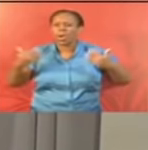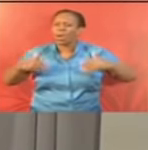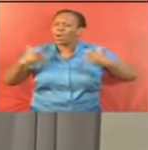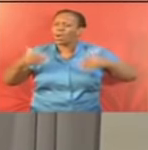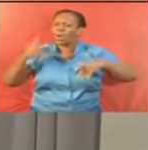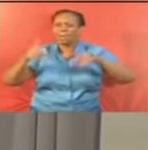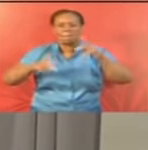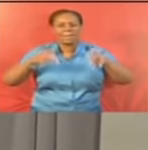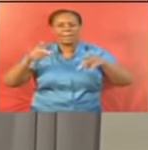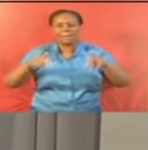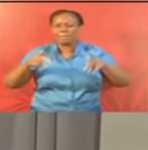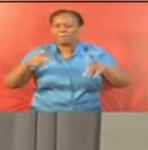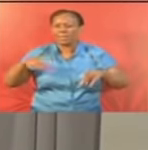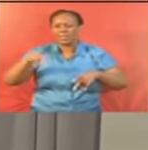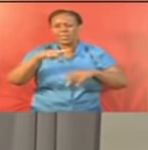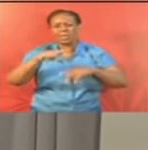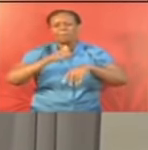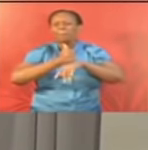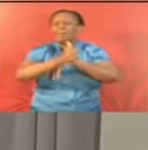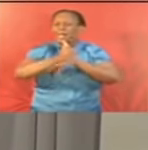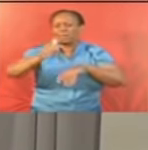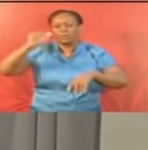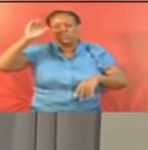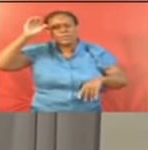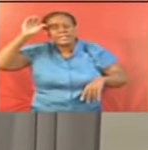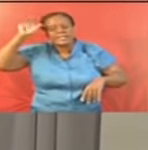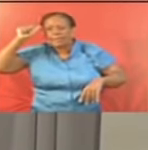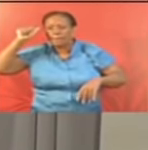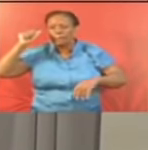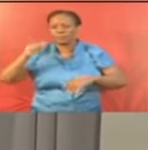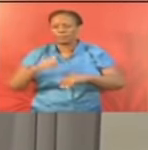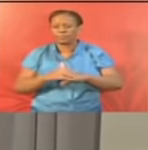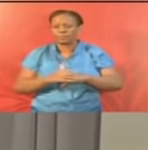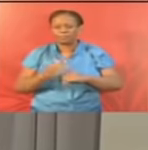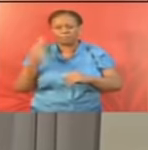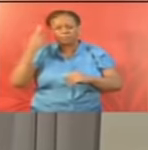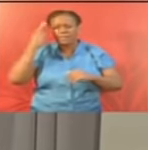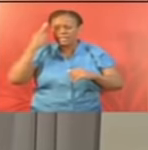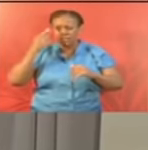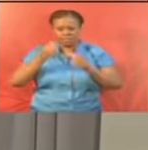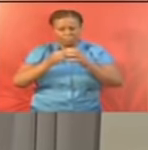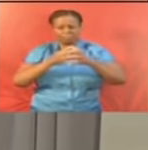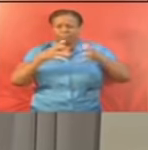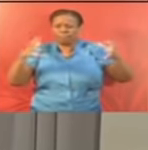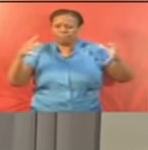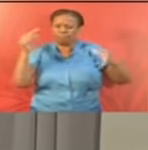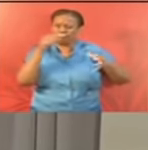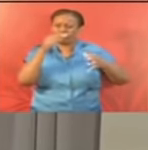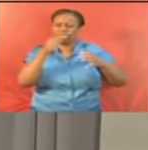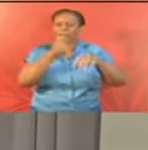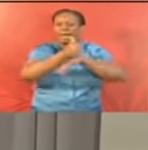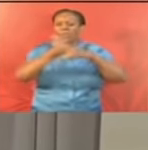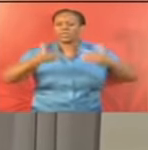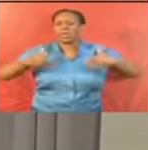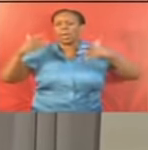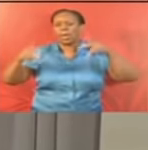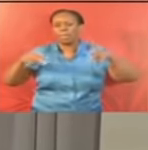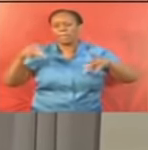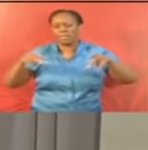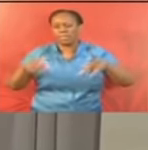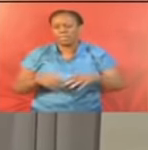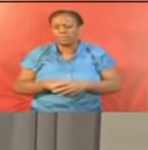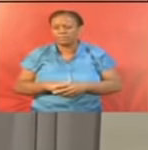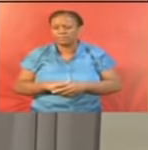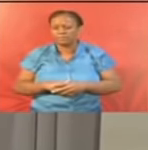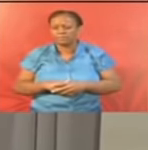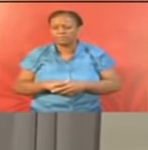this second wave across the world. There was the mayor or the governor from Miami this morning who was speaking